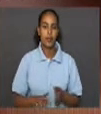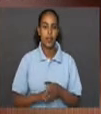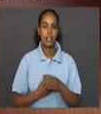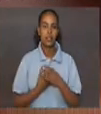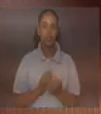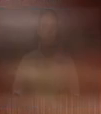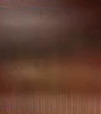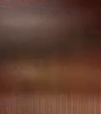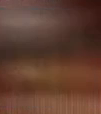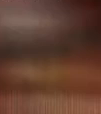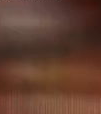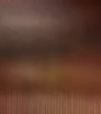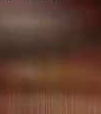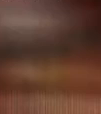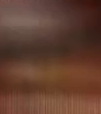Begin.